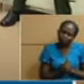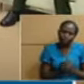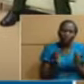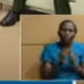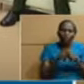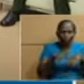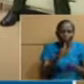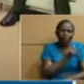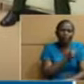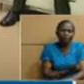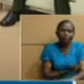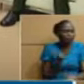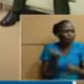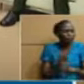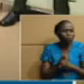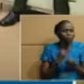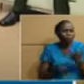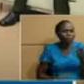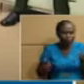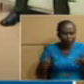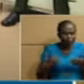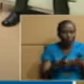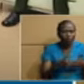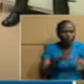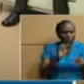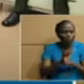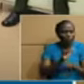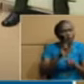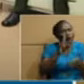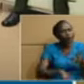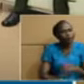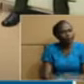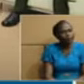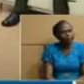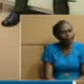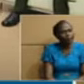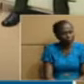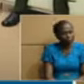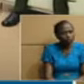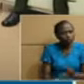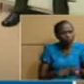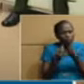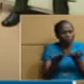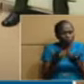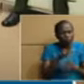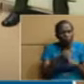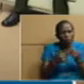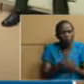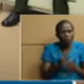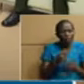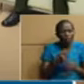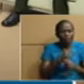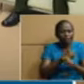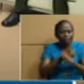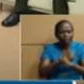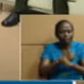what have you done since you established as an authority? What have you done to provide those safeguards for social protection and